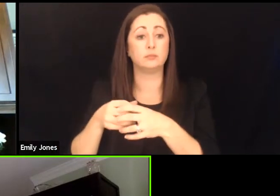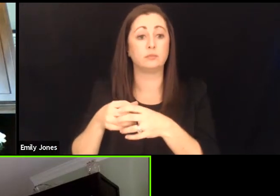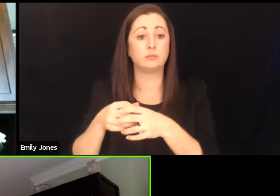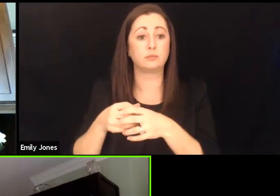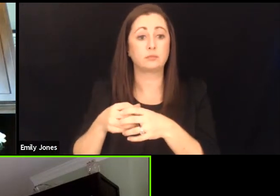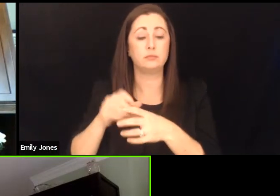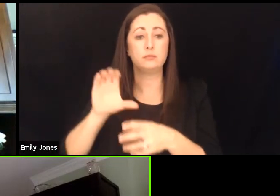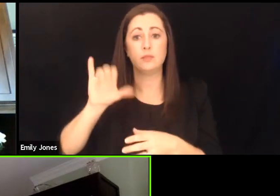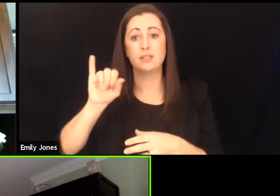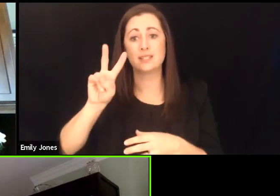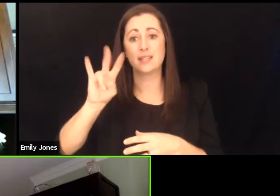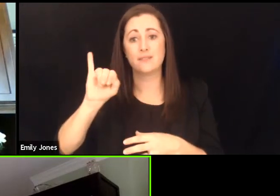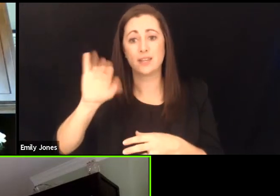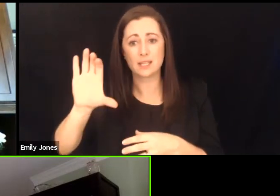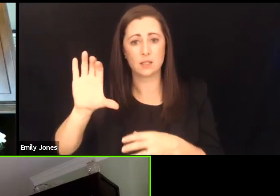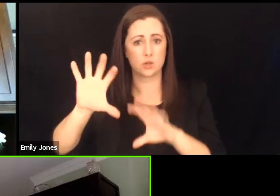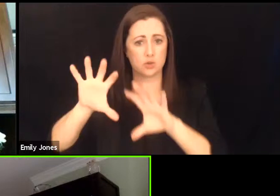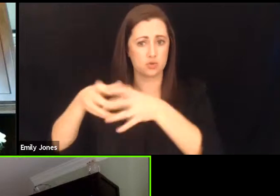civic groups,